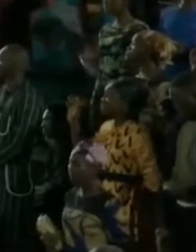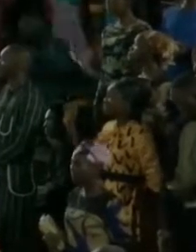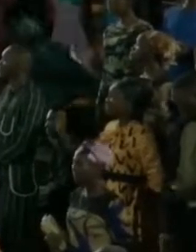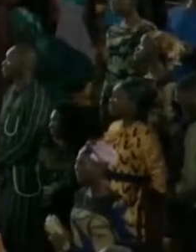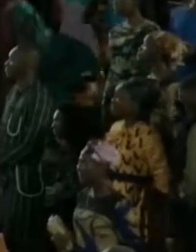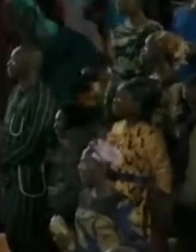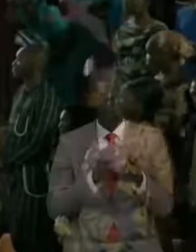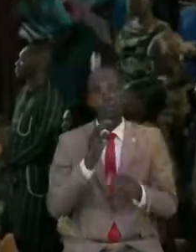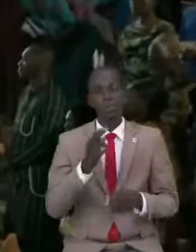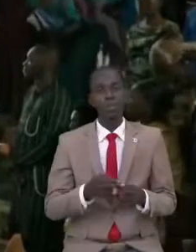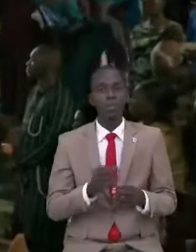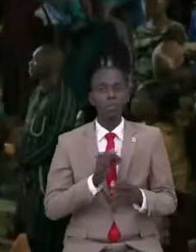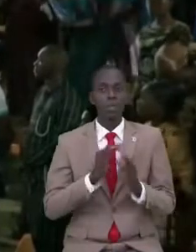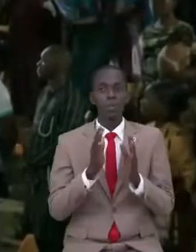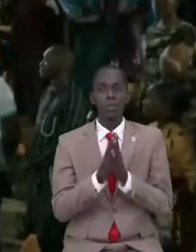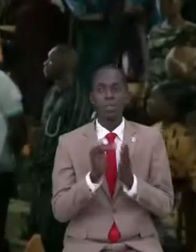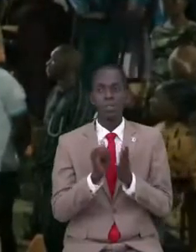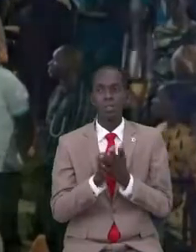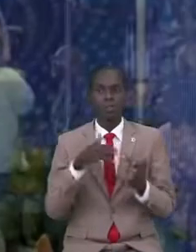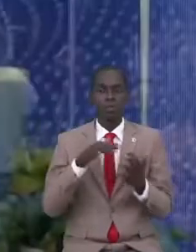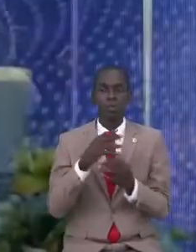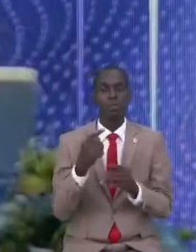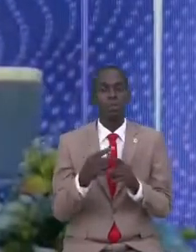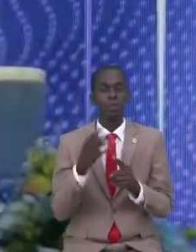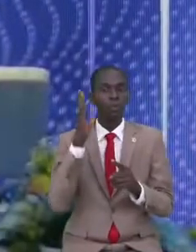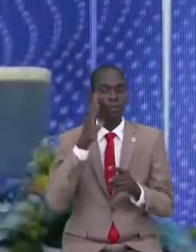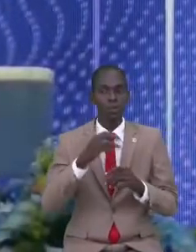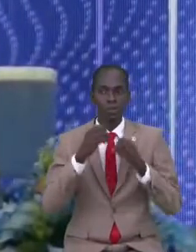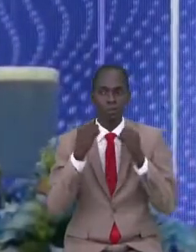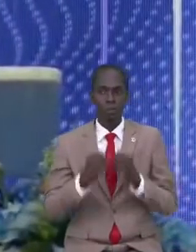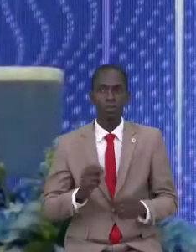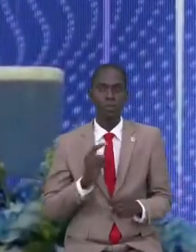word will strengthen us in our